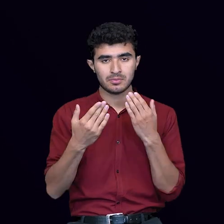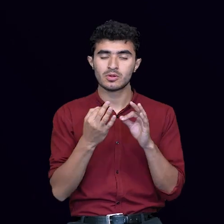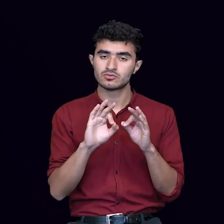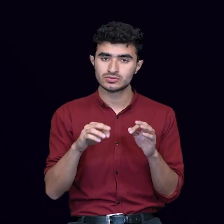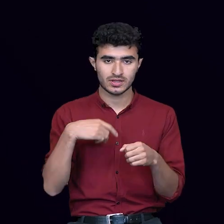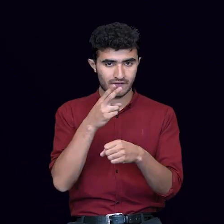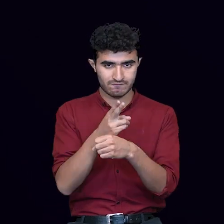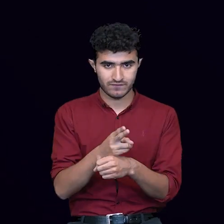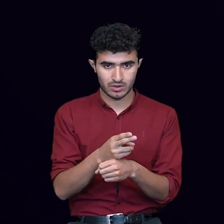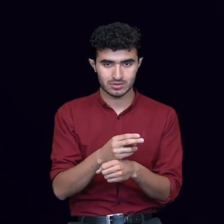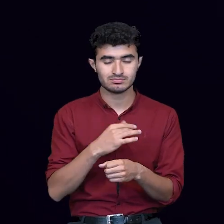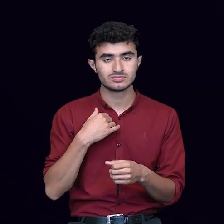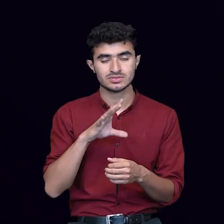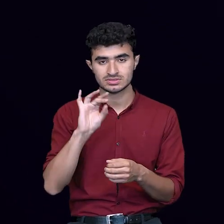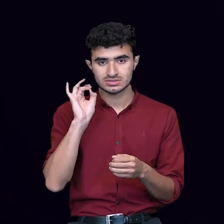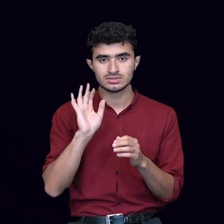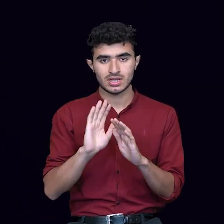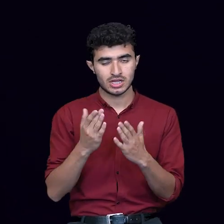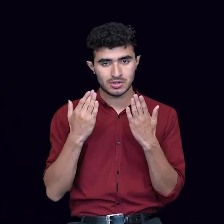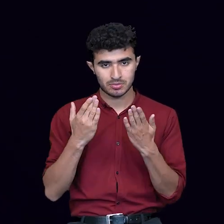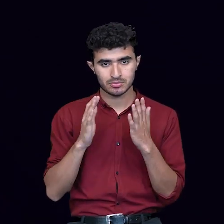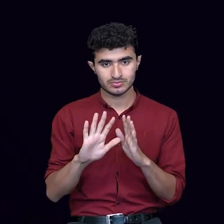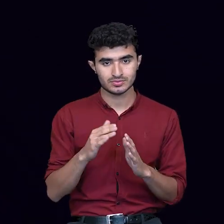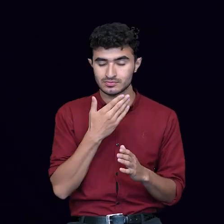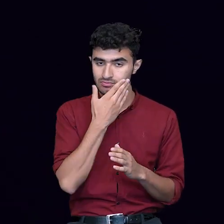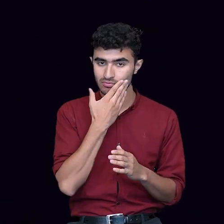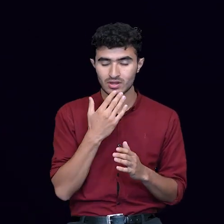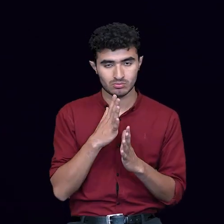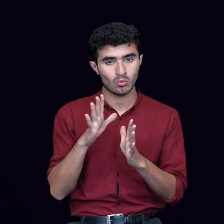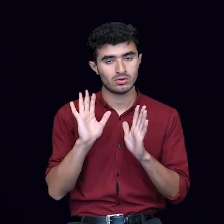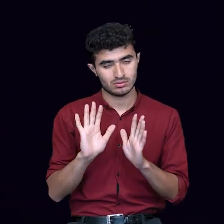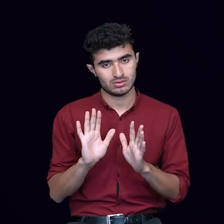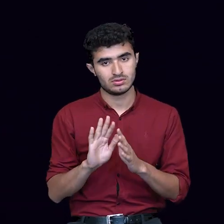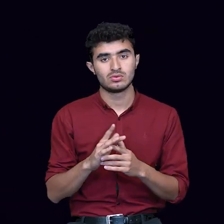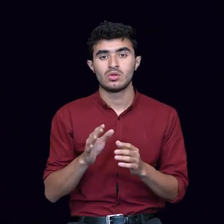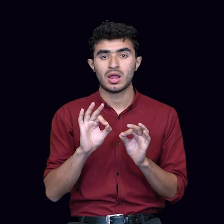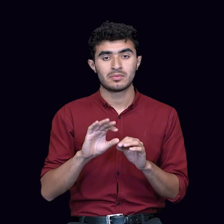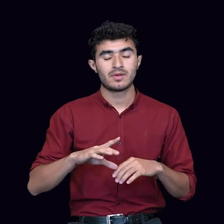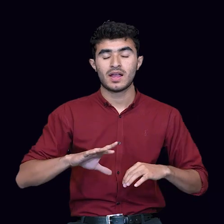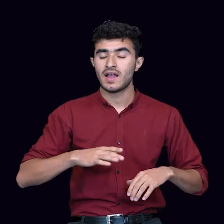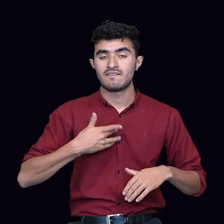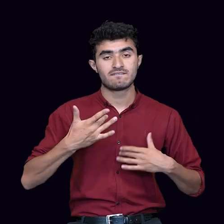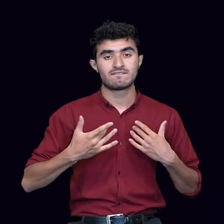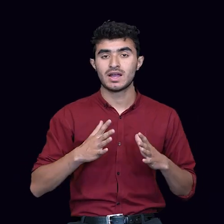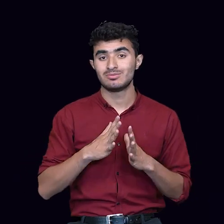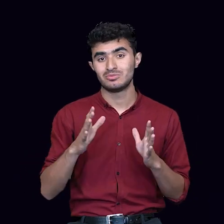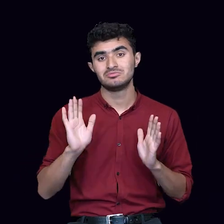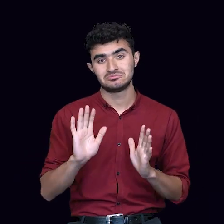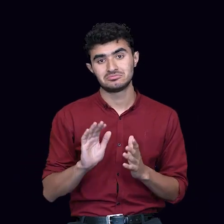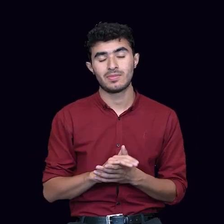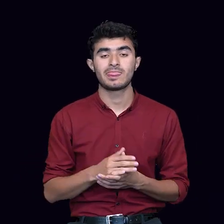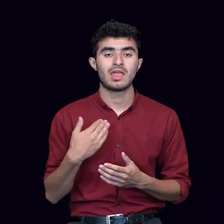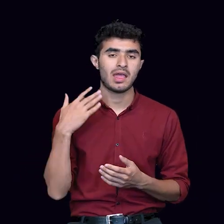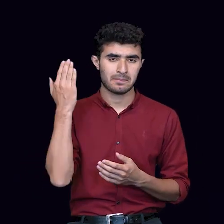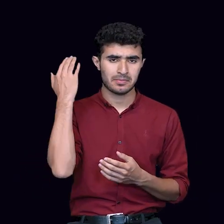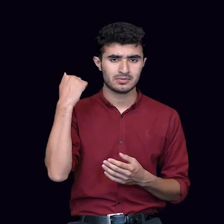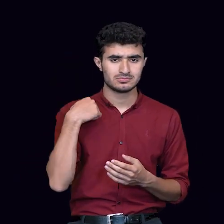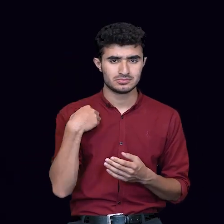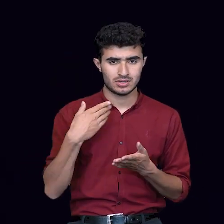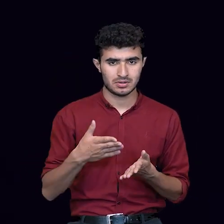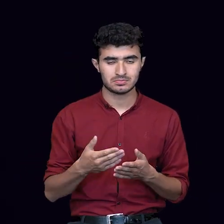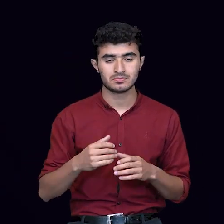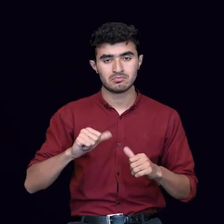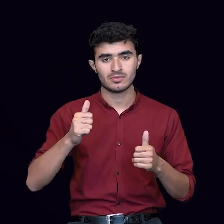experience I have is as a DP student, I study film. Film is one of my HL subjects, so that's my favorite class,